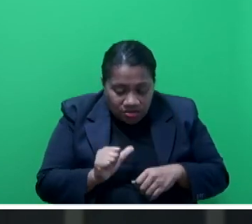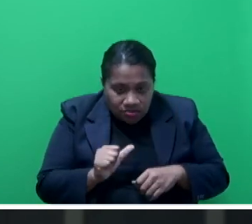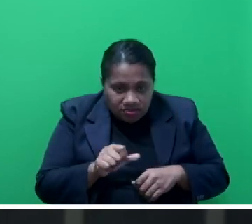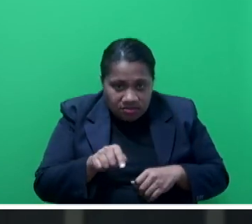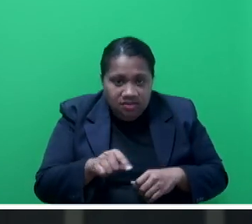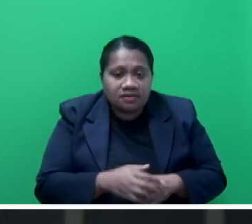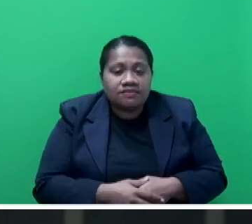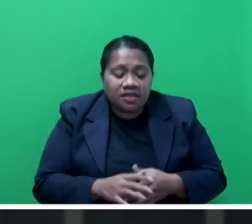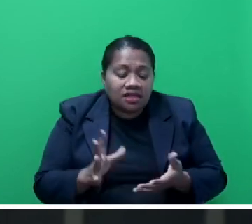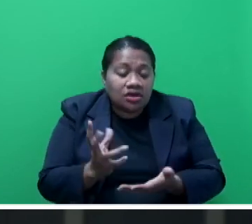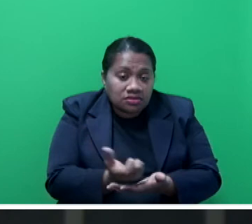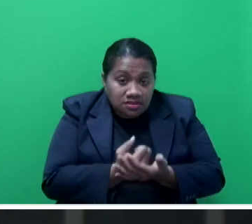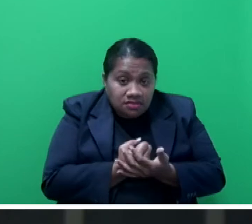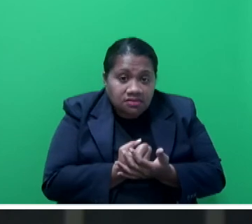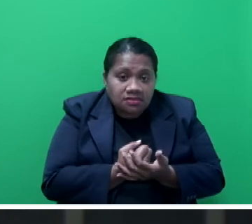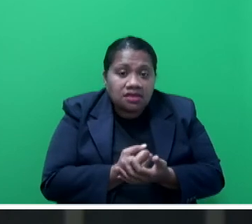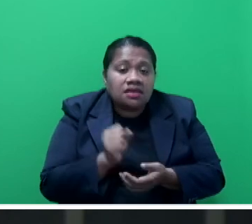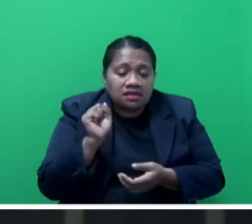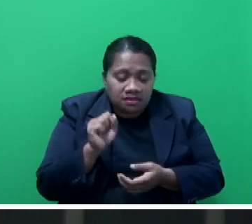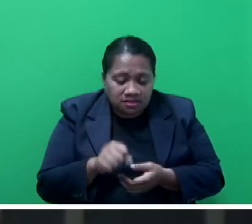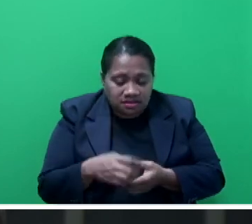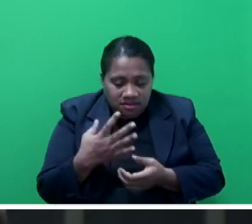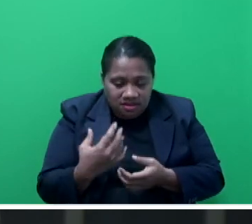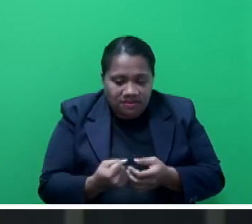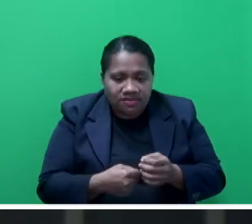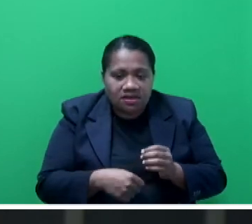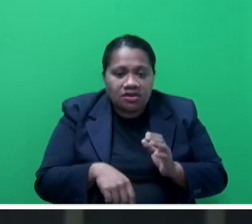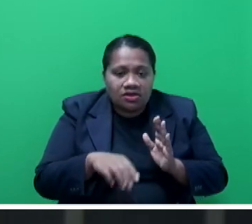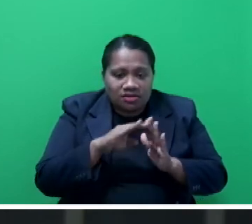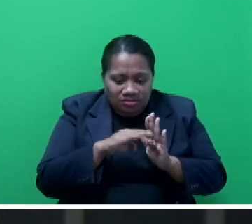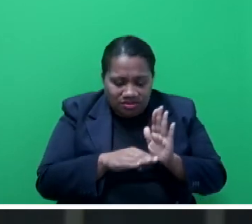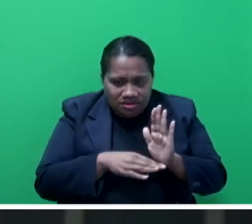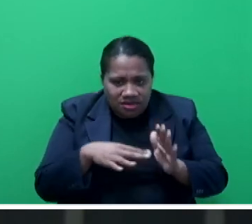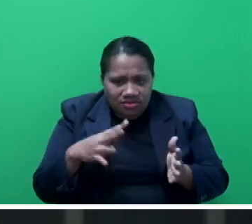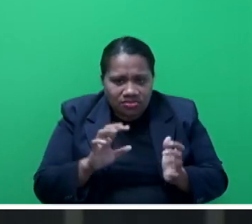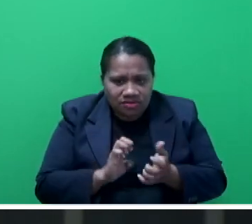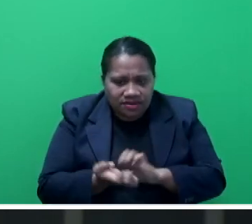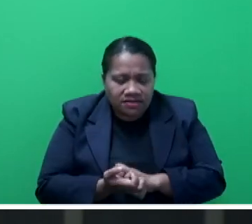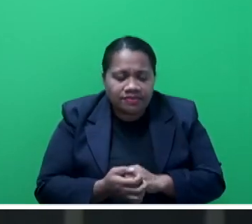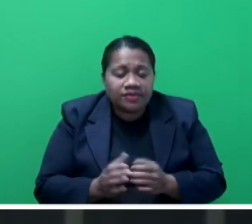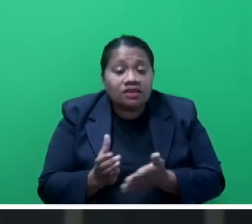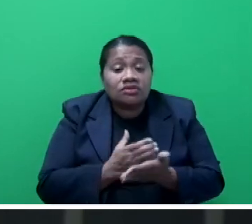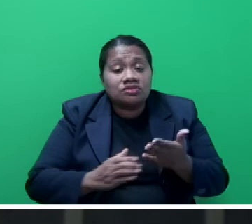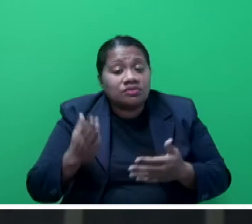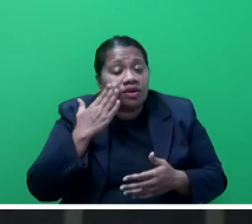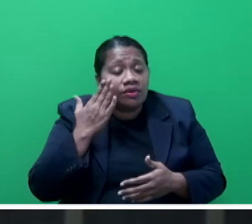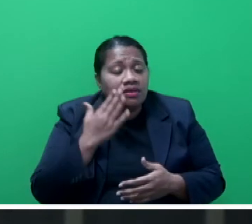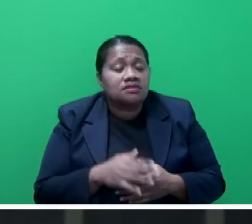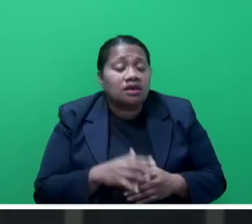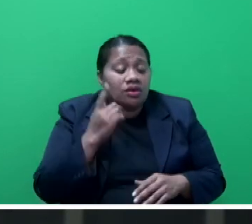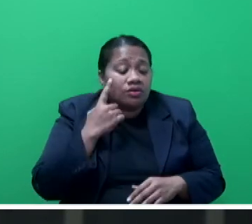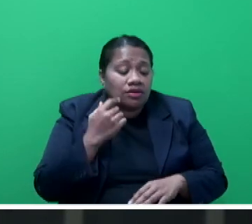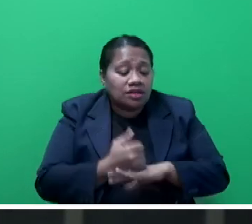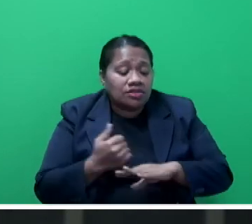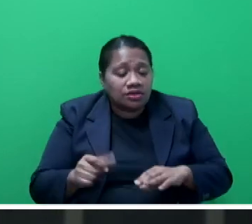patterns, and enforce regulatory effectiveness. Consumer awareness. Water Authority conducts awareness